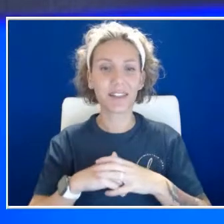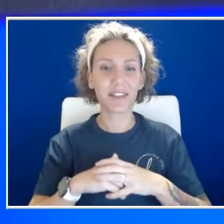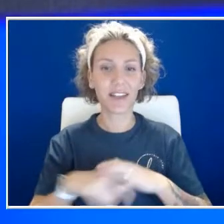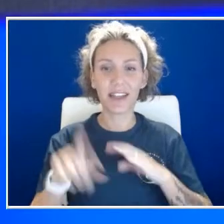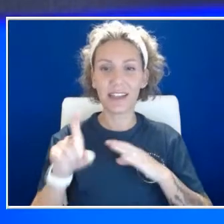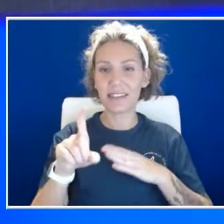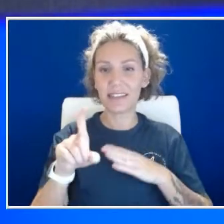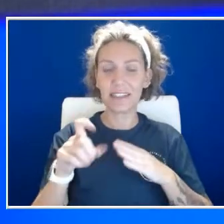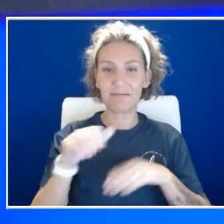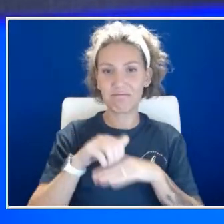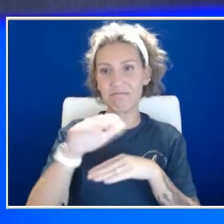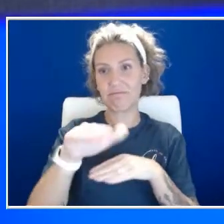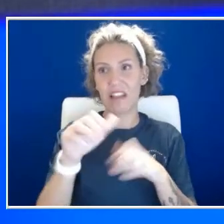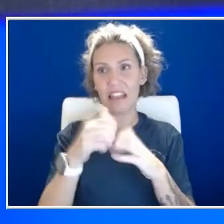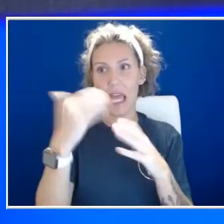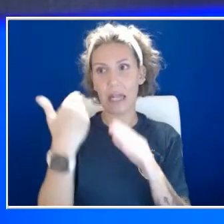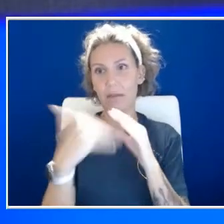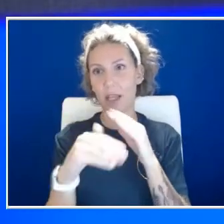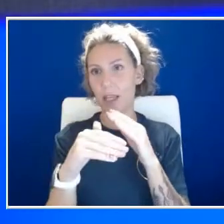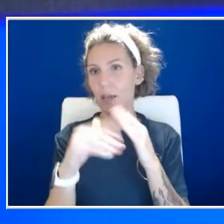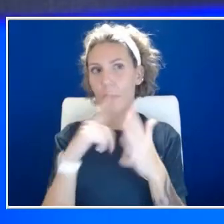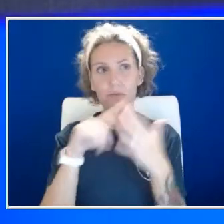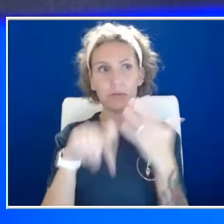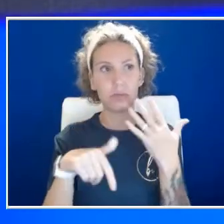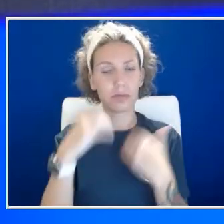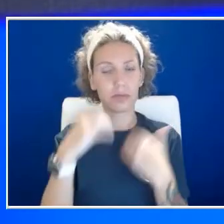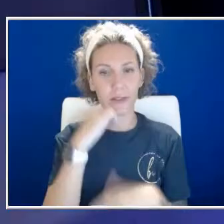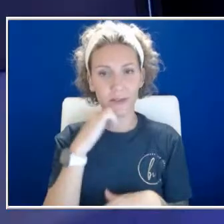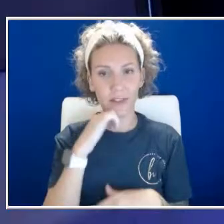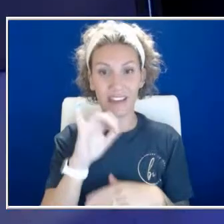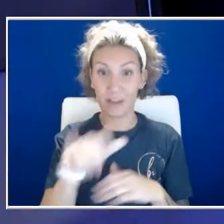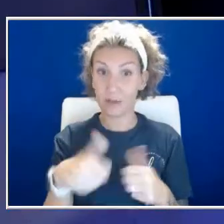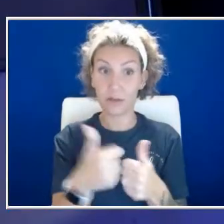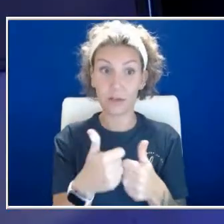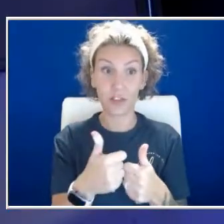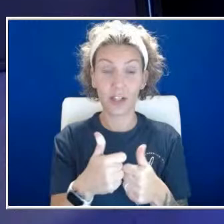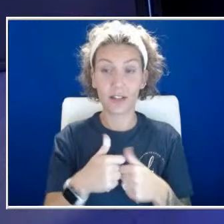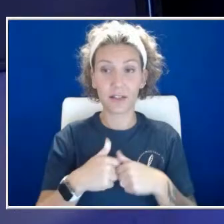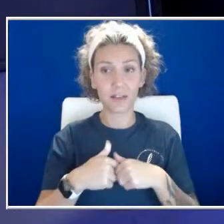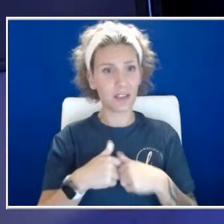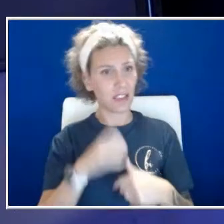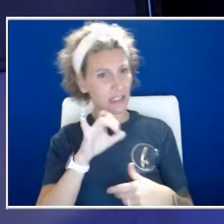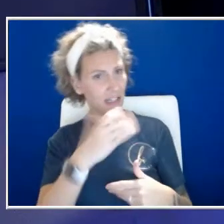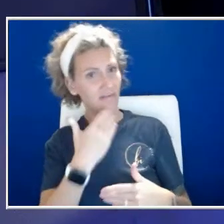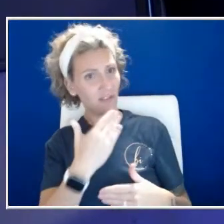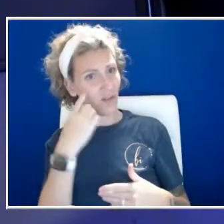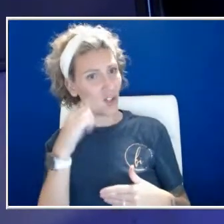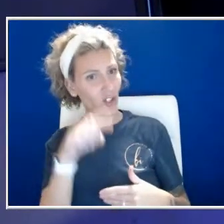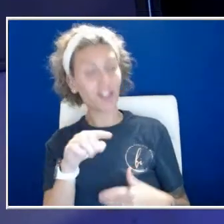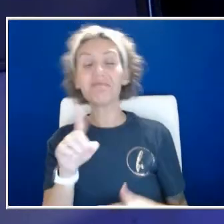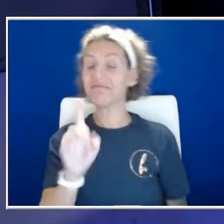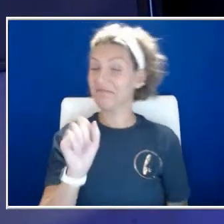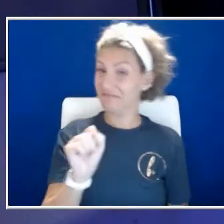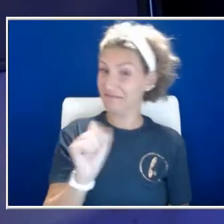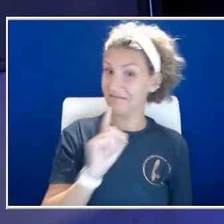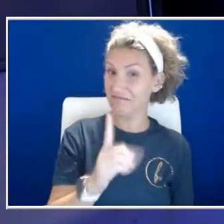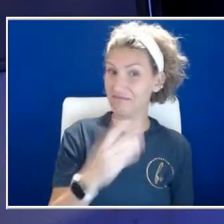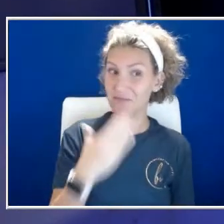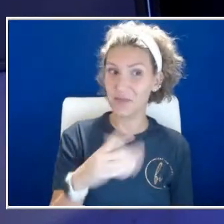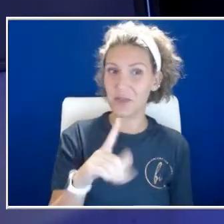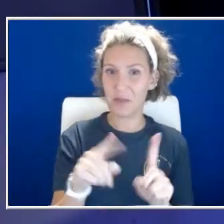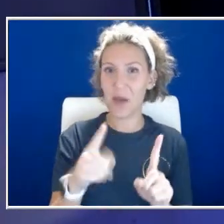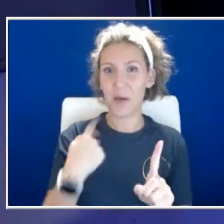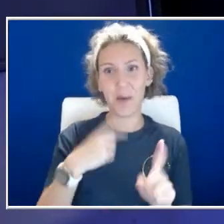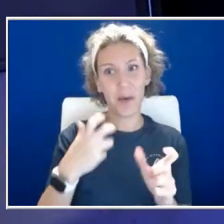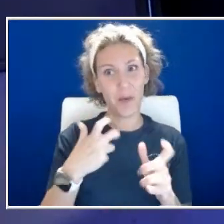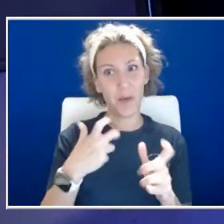emails every day. And so that was a challenge. But Jamie, is that good for her? It was really good for her, but we wanted them to be correct. Well, and that's what